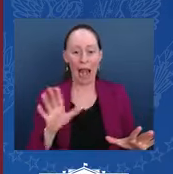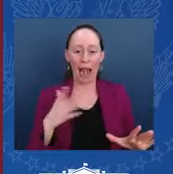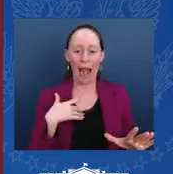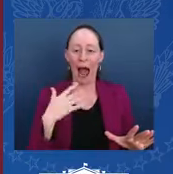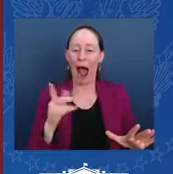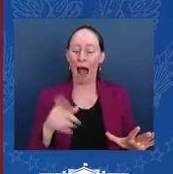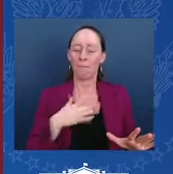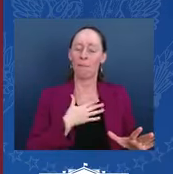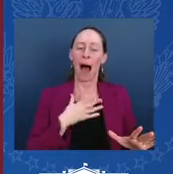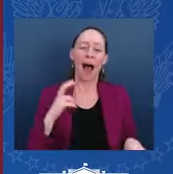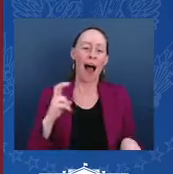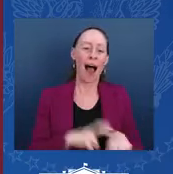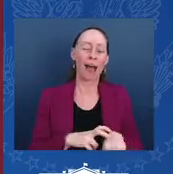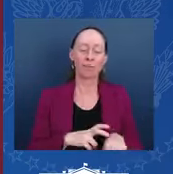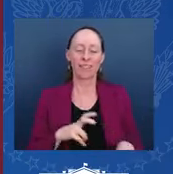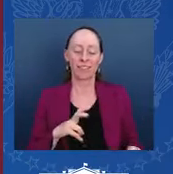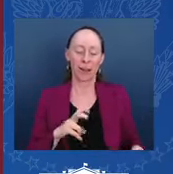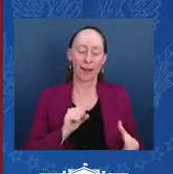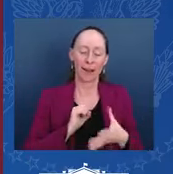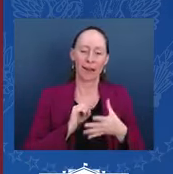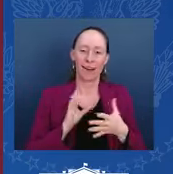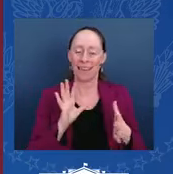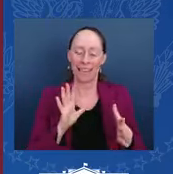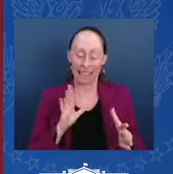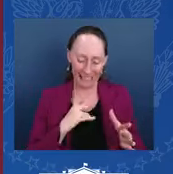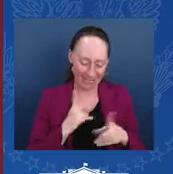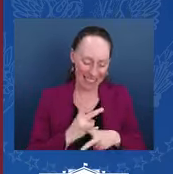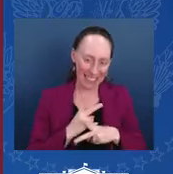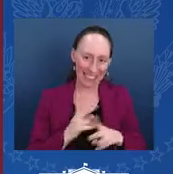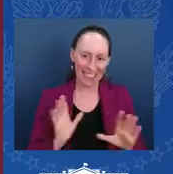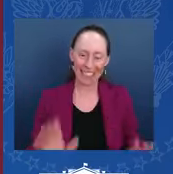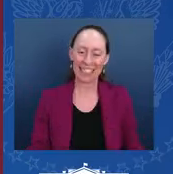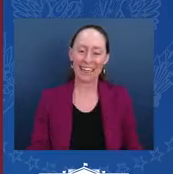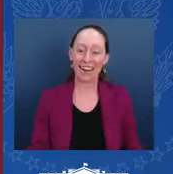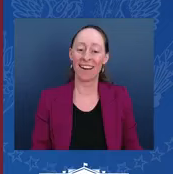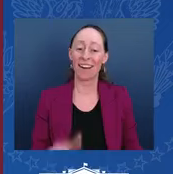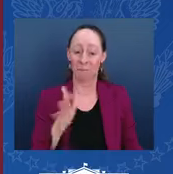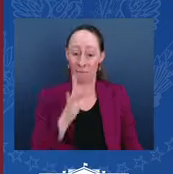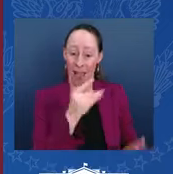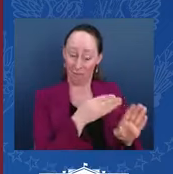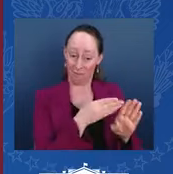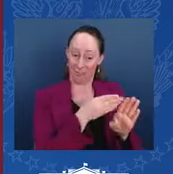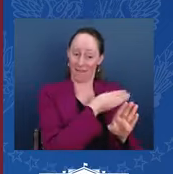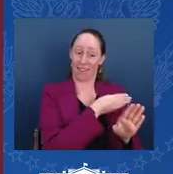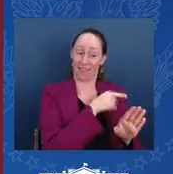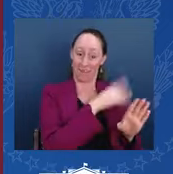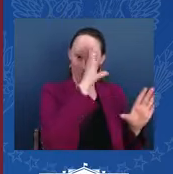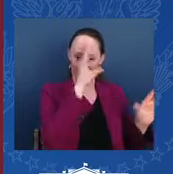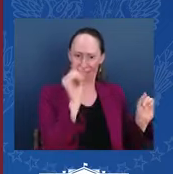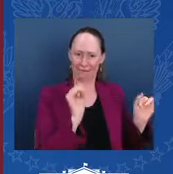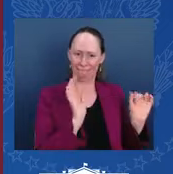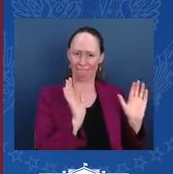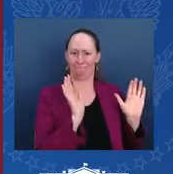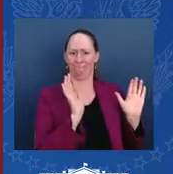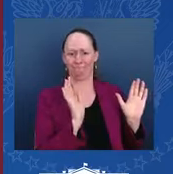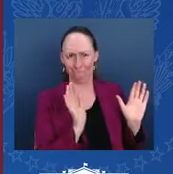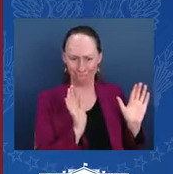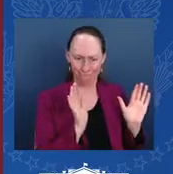the distinguished former president, he wants to replace the Affordable Care Act with what he calls, this is what he refers to,